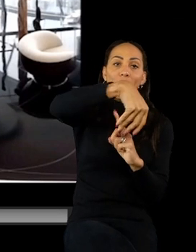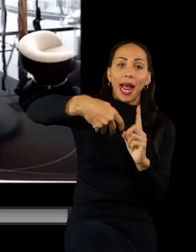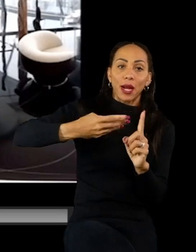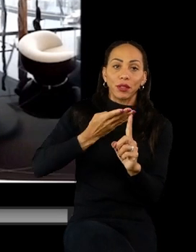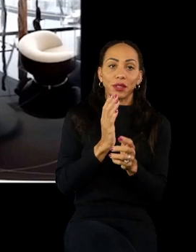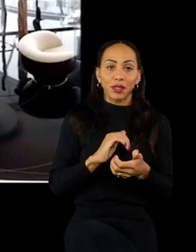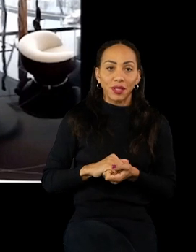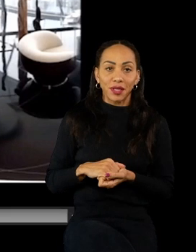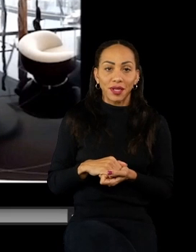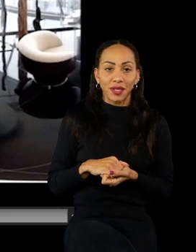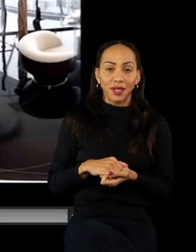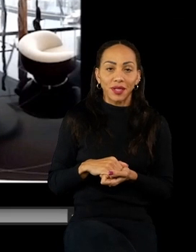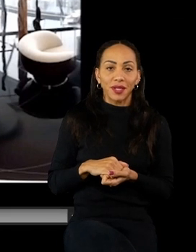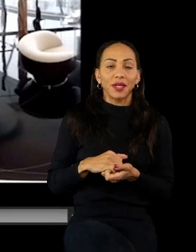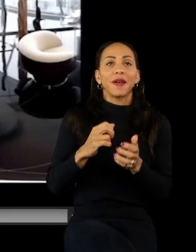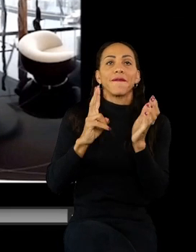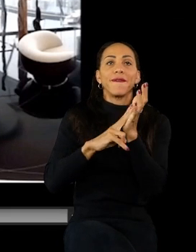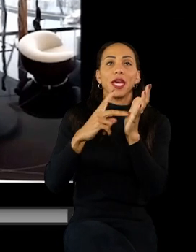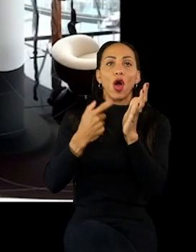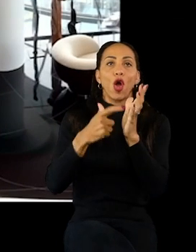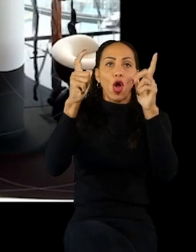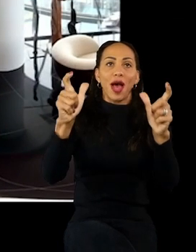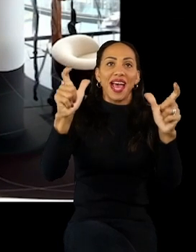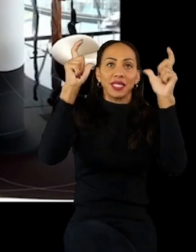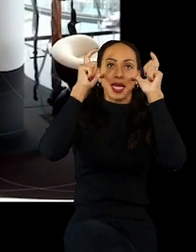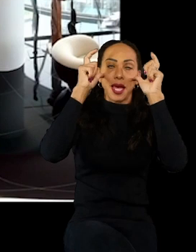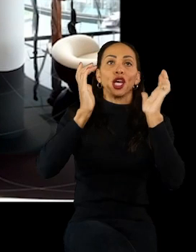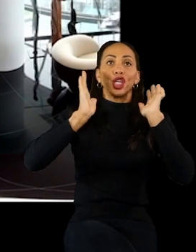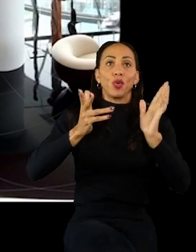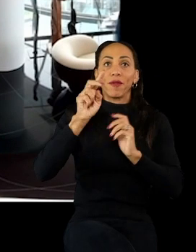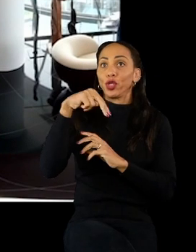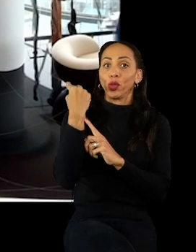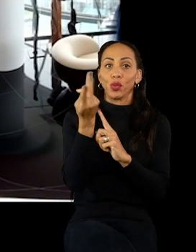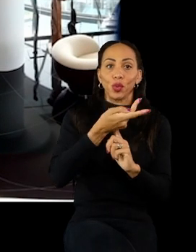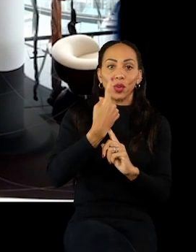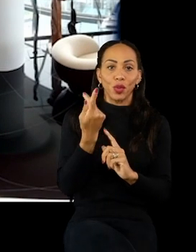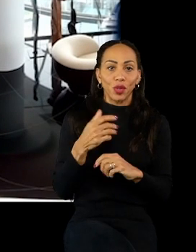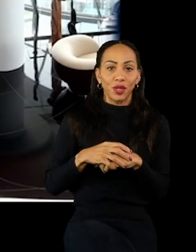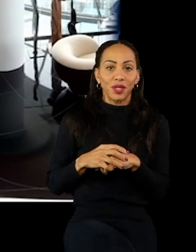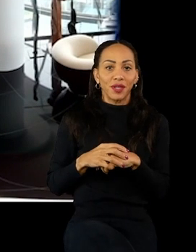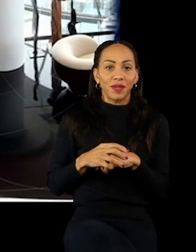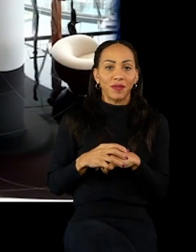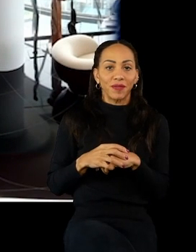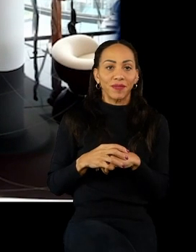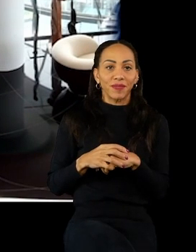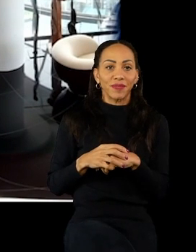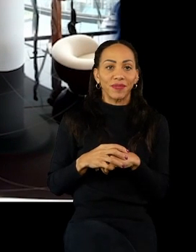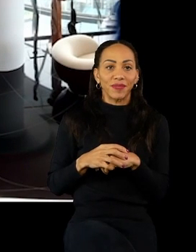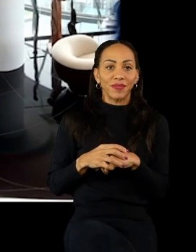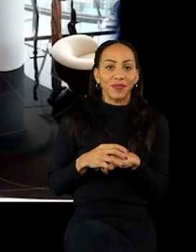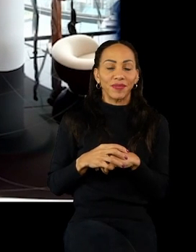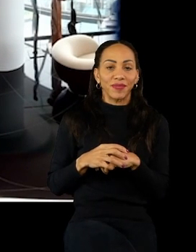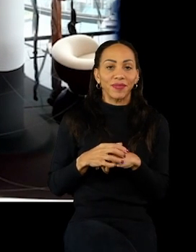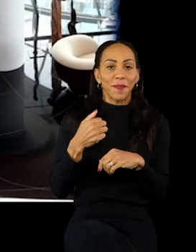they're all full wraparound images. I'll start to play. So wearing a VR headset, you have to turn